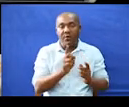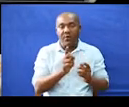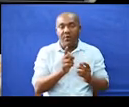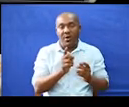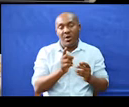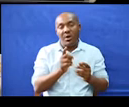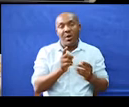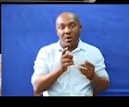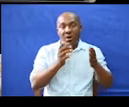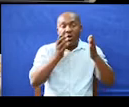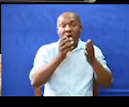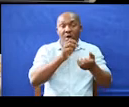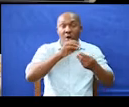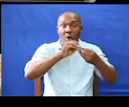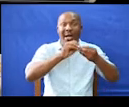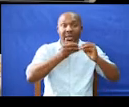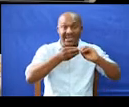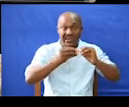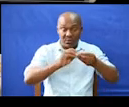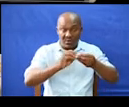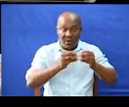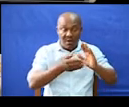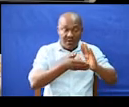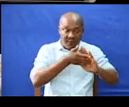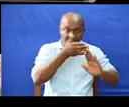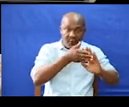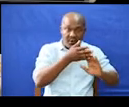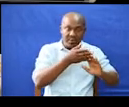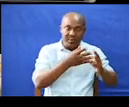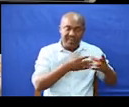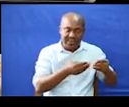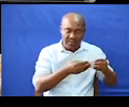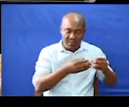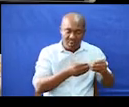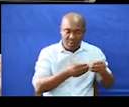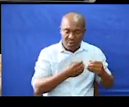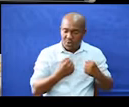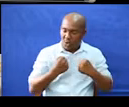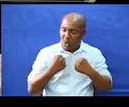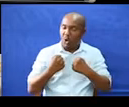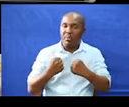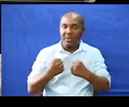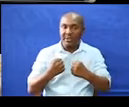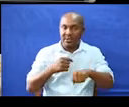form to more complex form over a long duration of time.